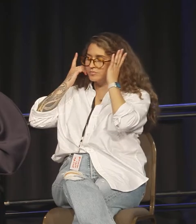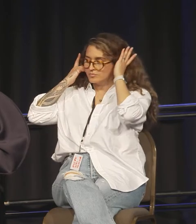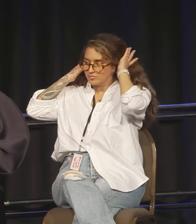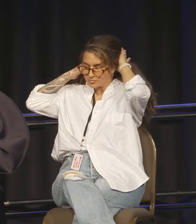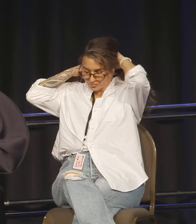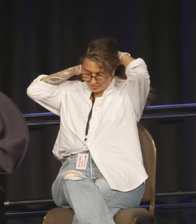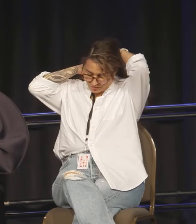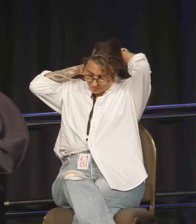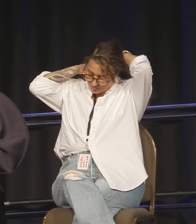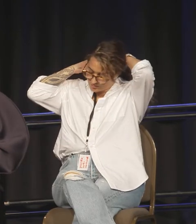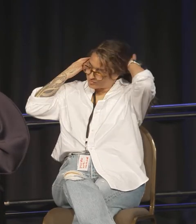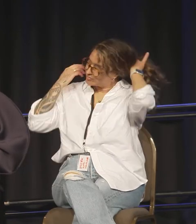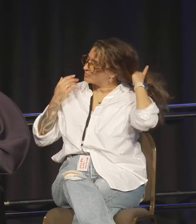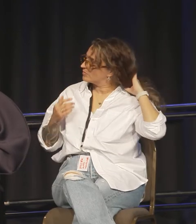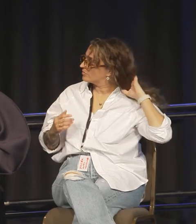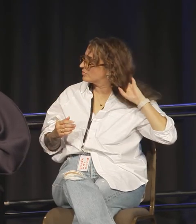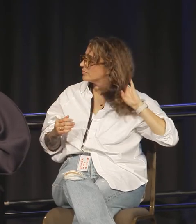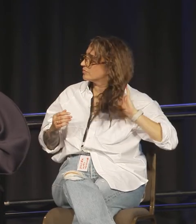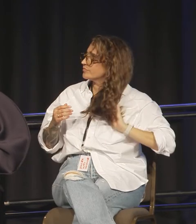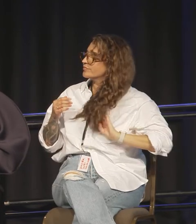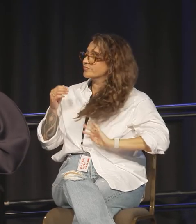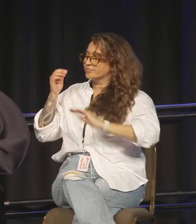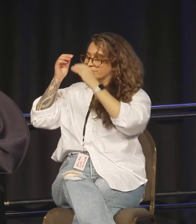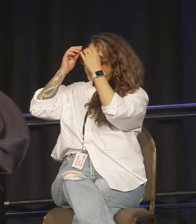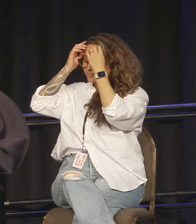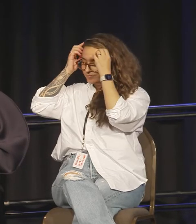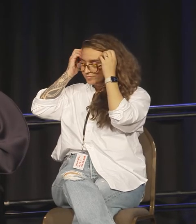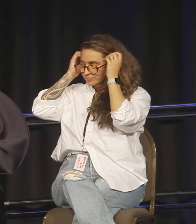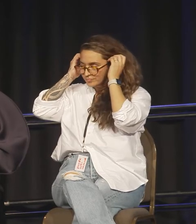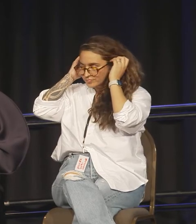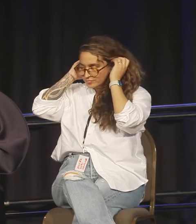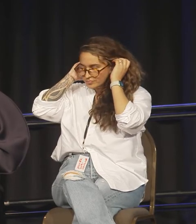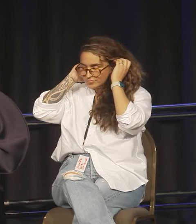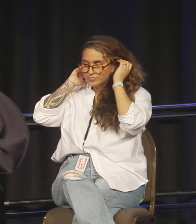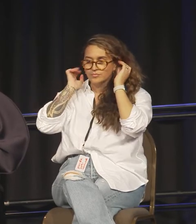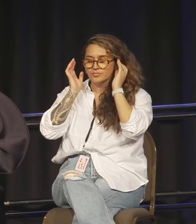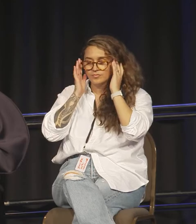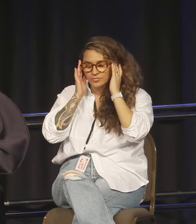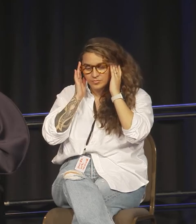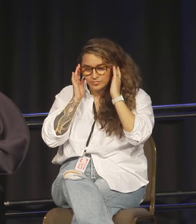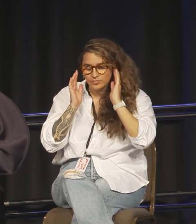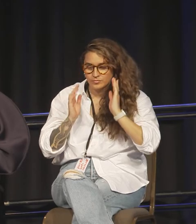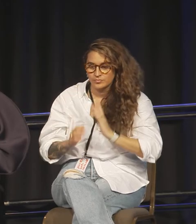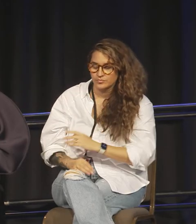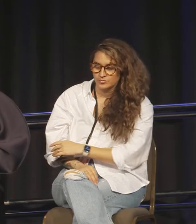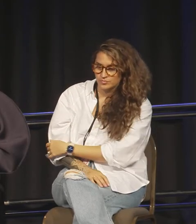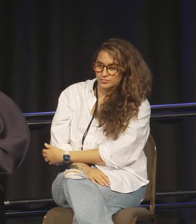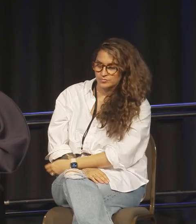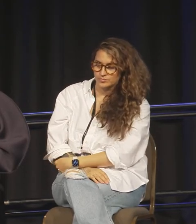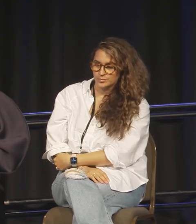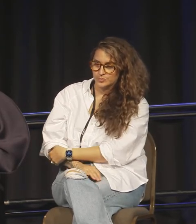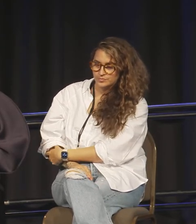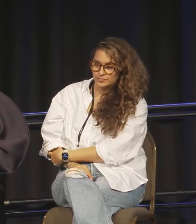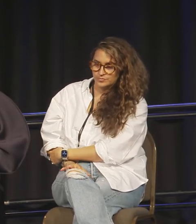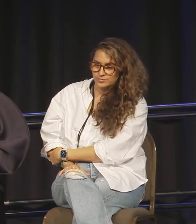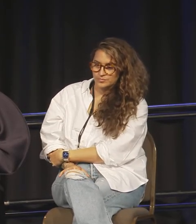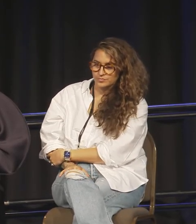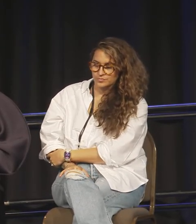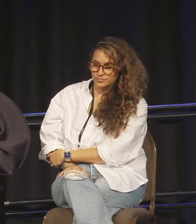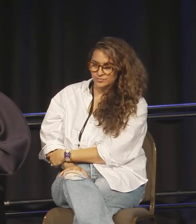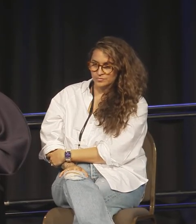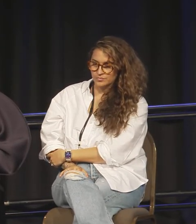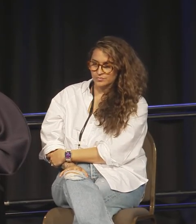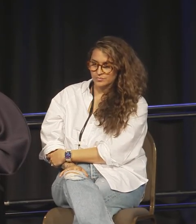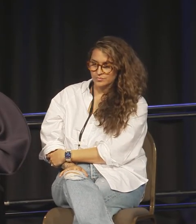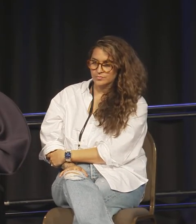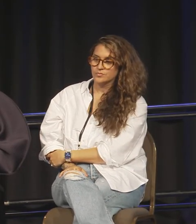and so kind of really missed a lot of this um I guess the trajectory that is being displayed today and the success